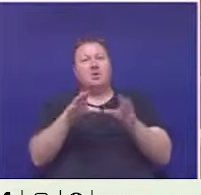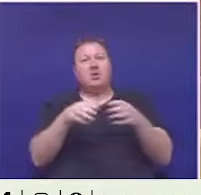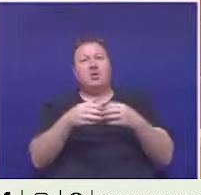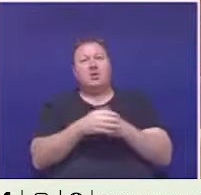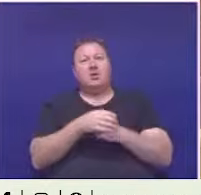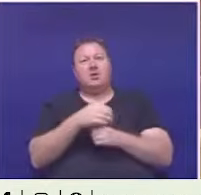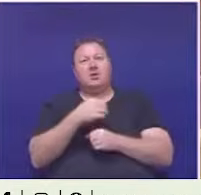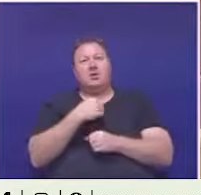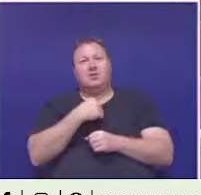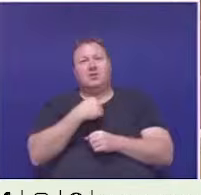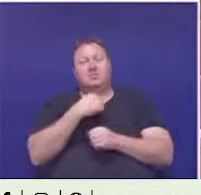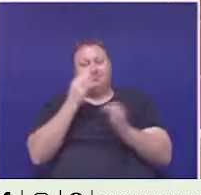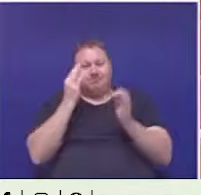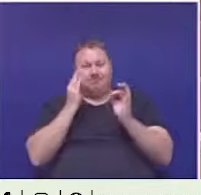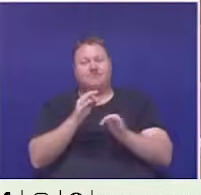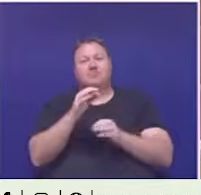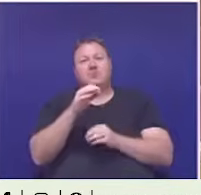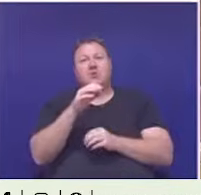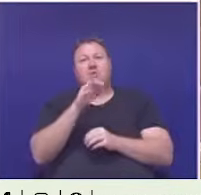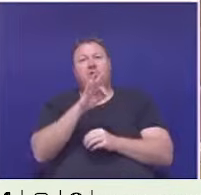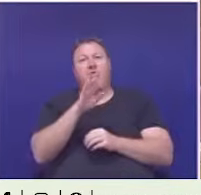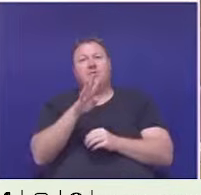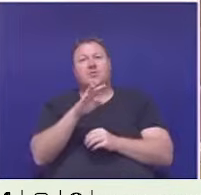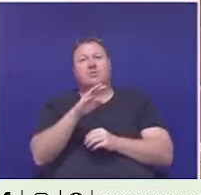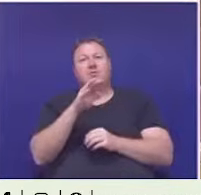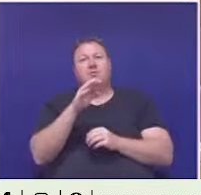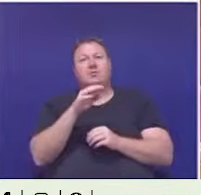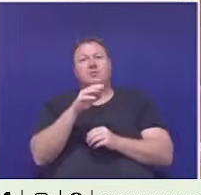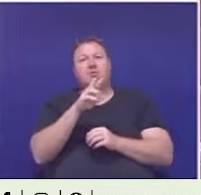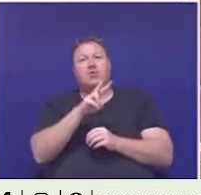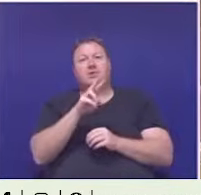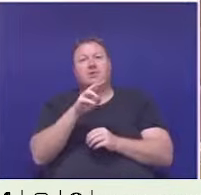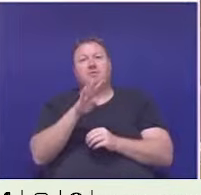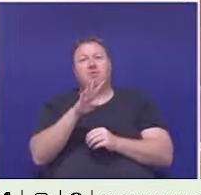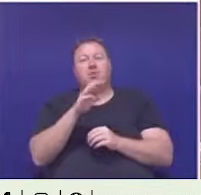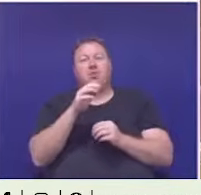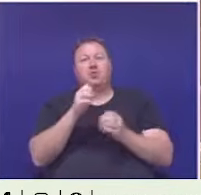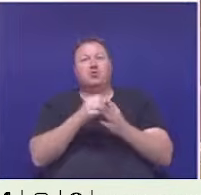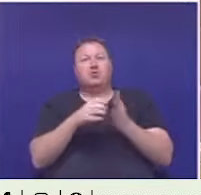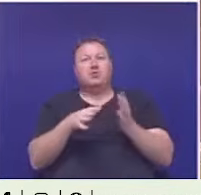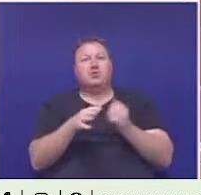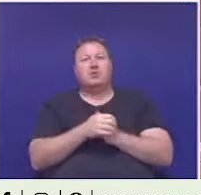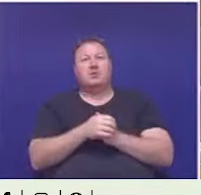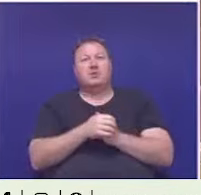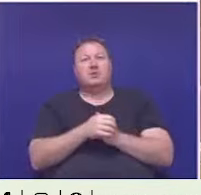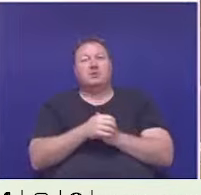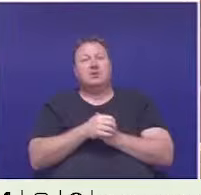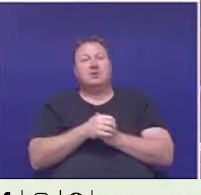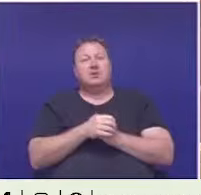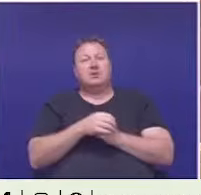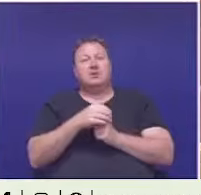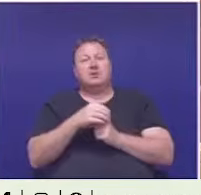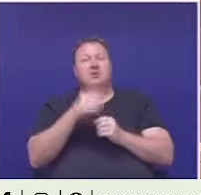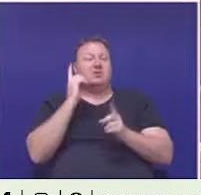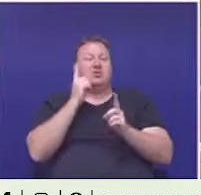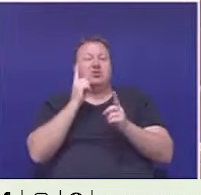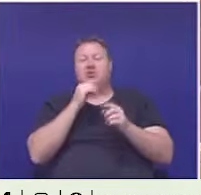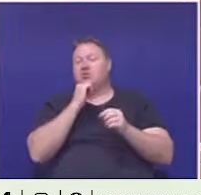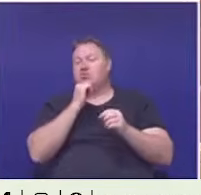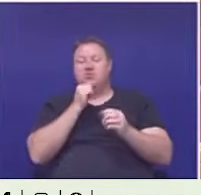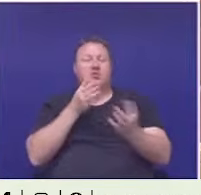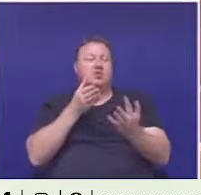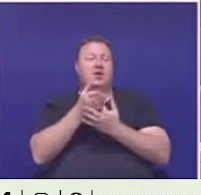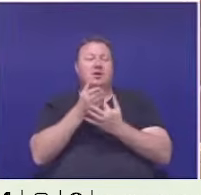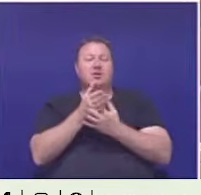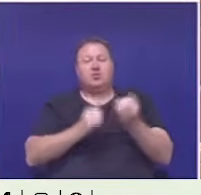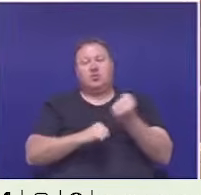take 34 students. And we struggled because our teacher could not have access to give support to some of the